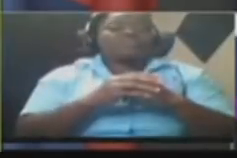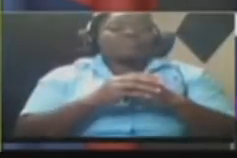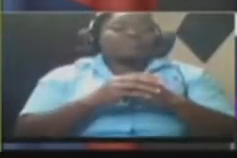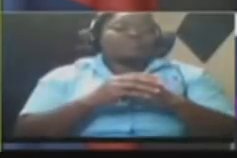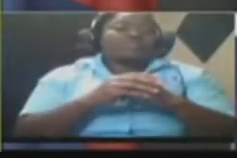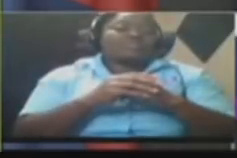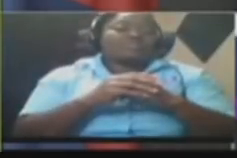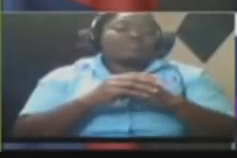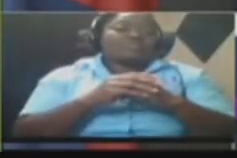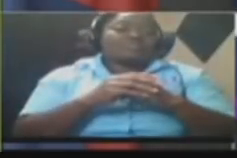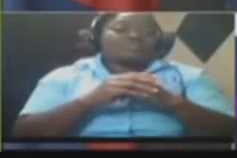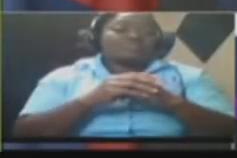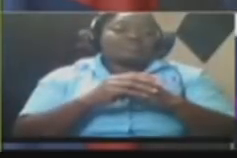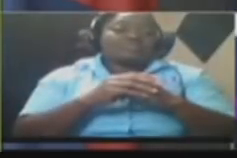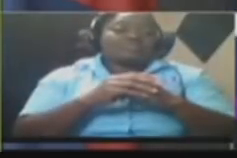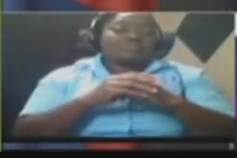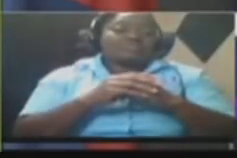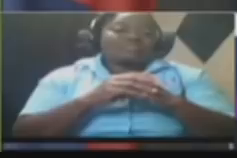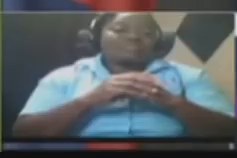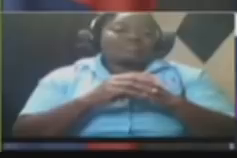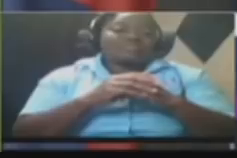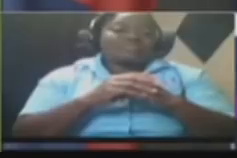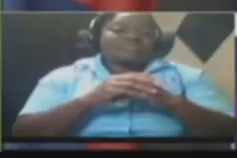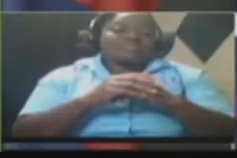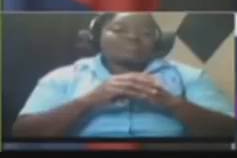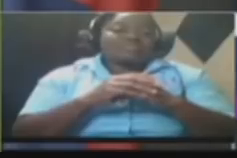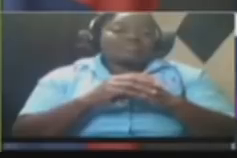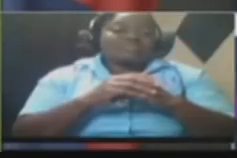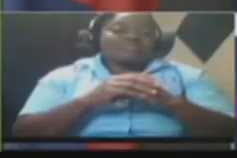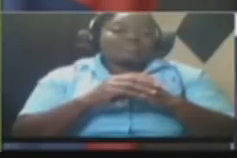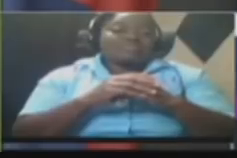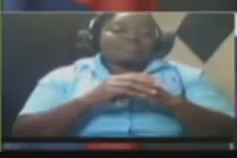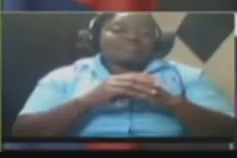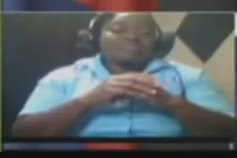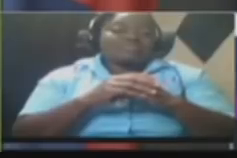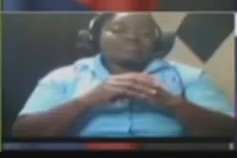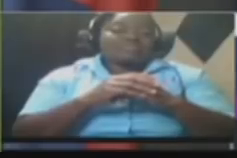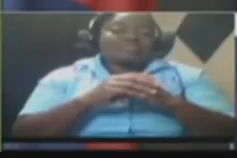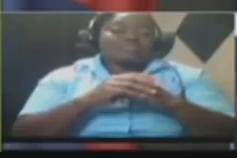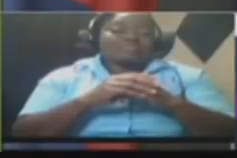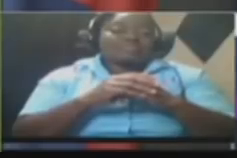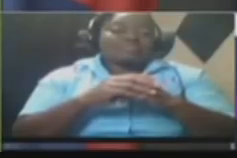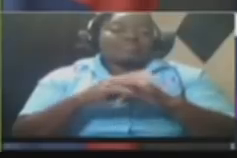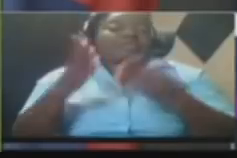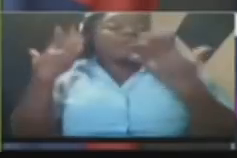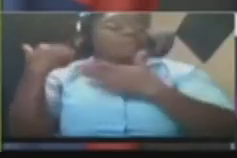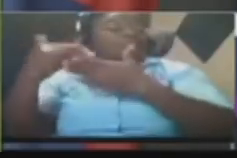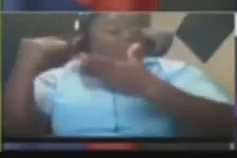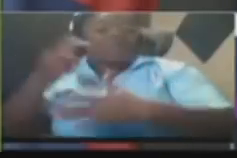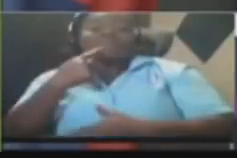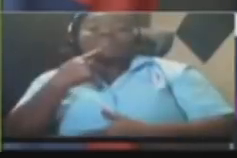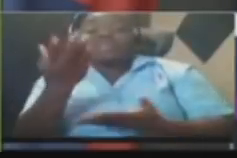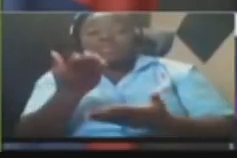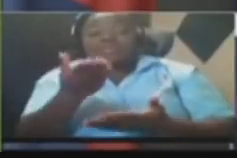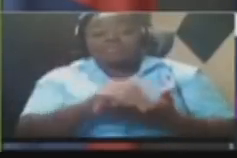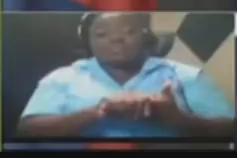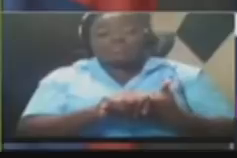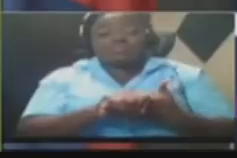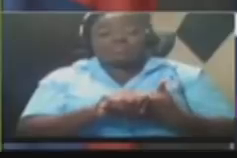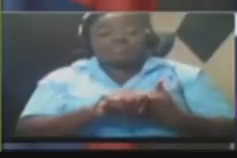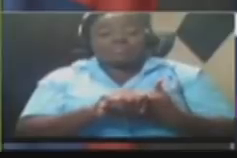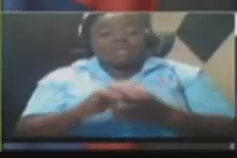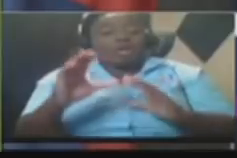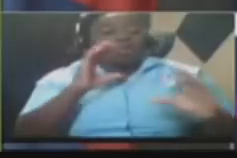vaccine supplies seem to be attracting disruptions. I was telling you before that I was in communication